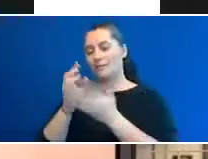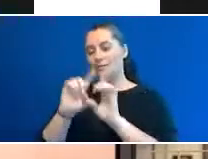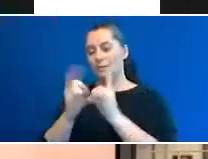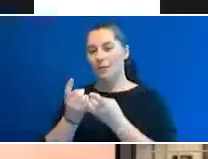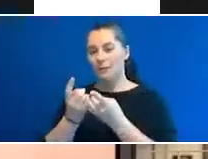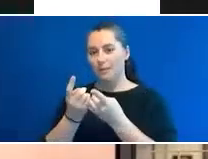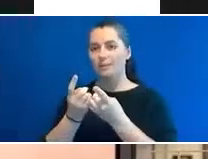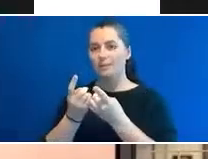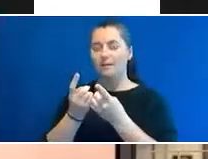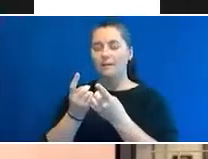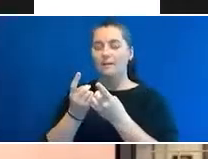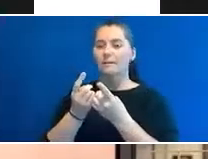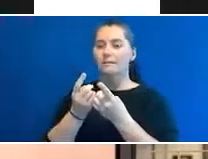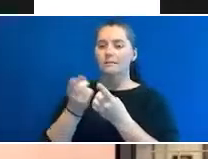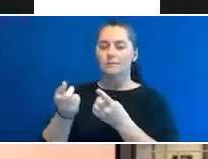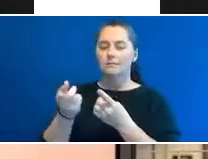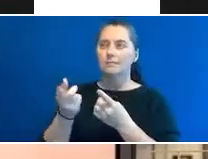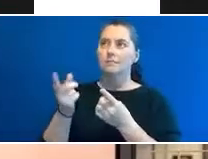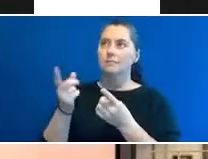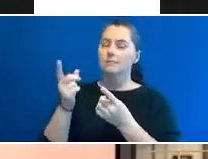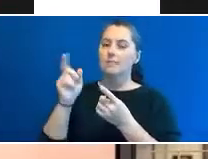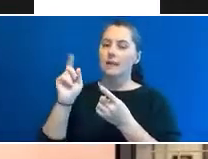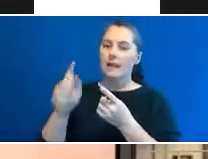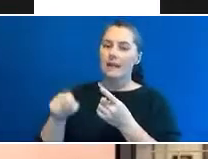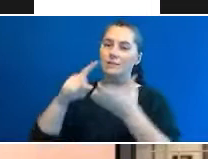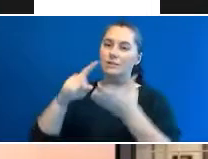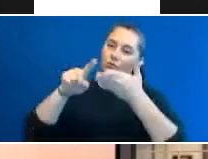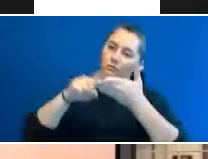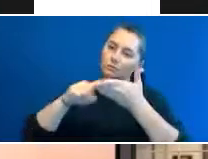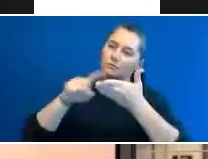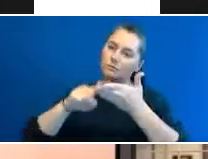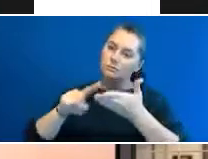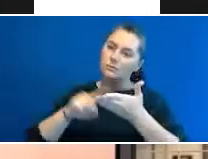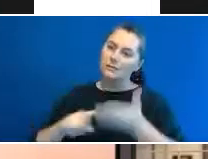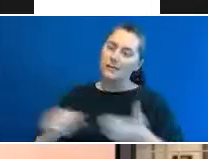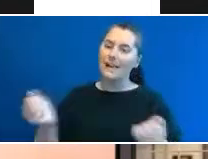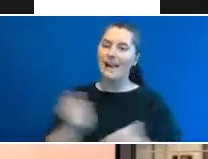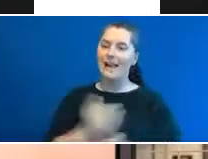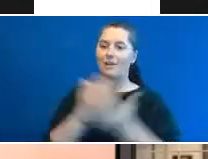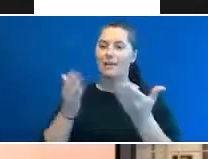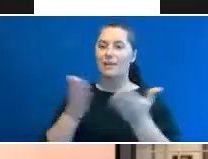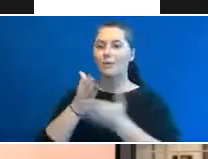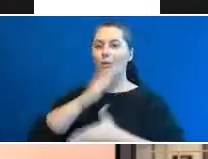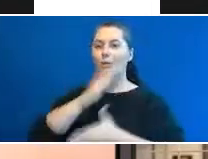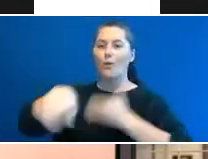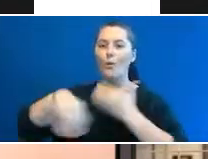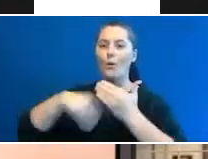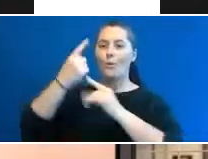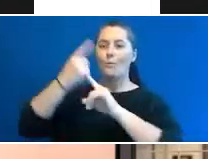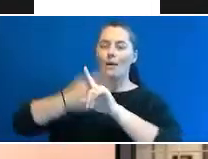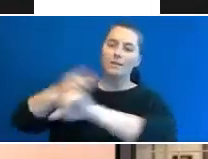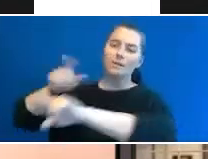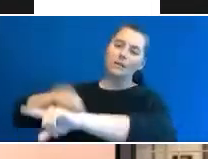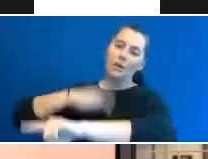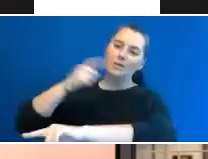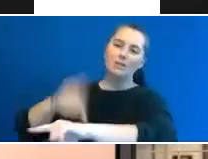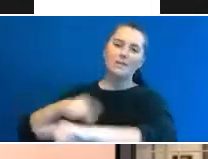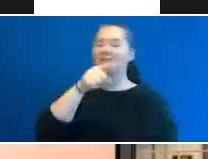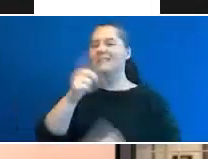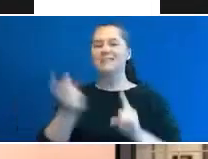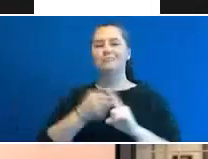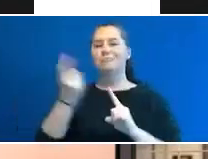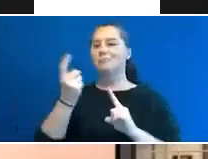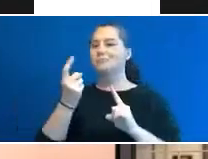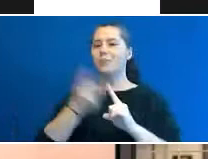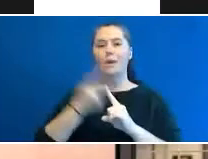finance department, having to reconcile everything and go back through the whole month's receipts. It's automating and allowing you to really focus